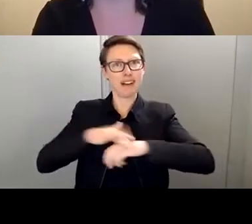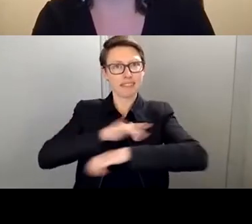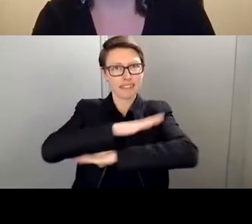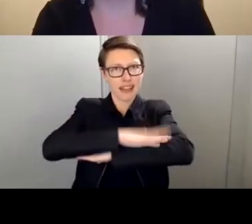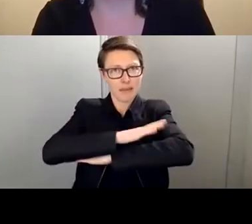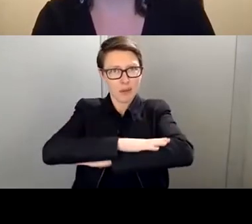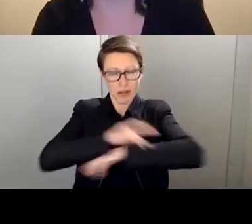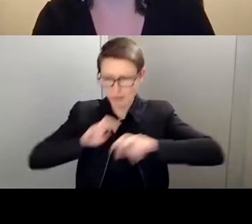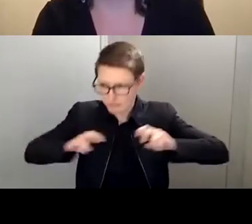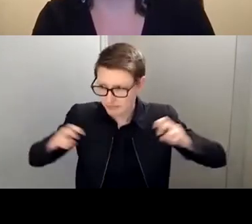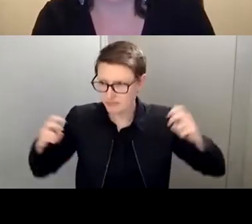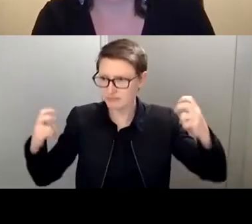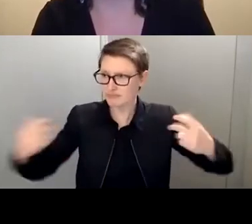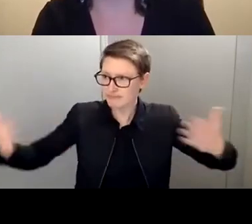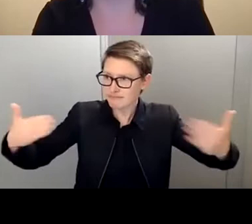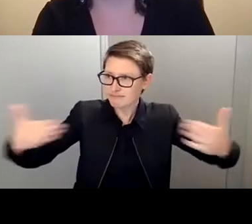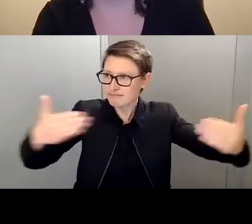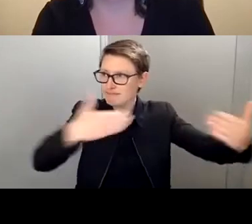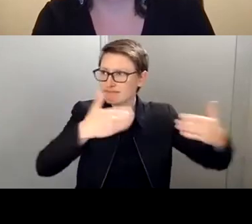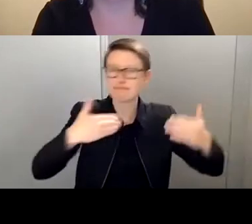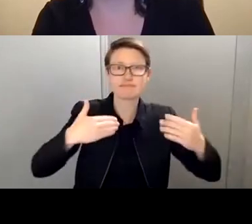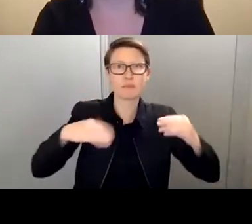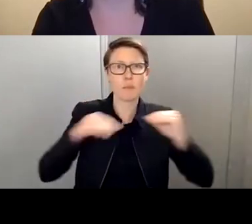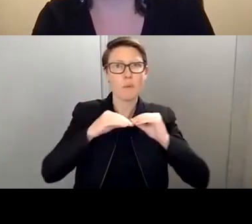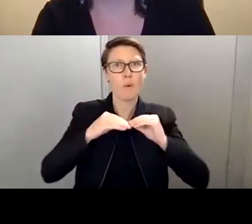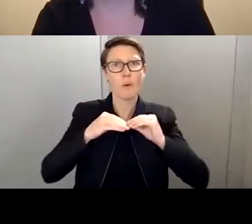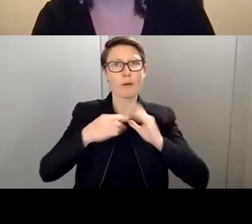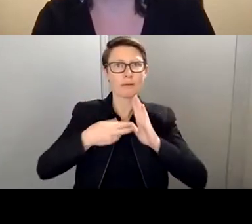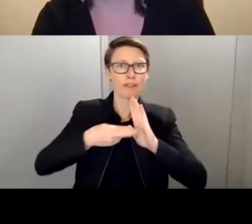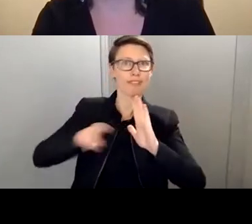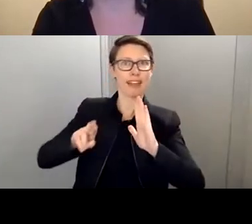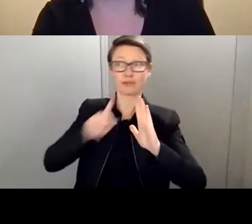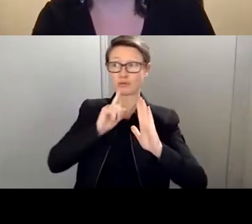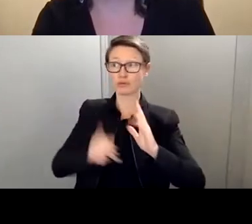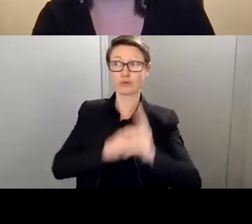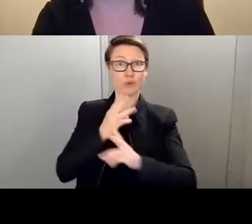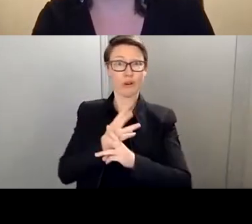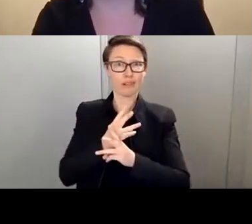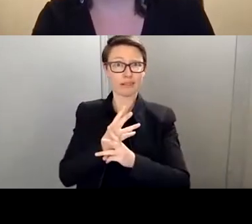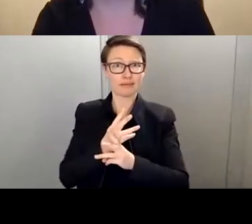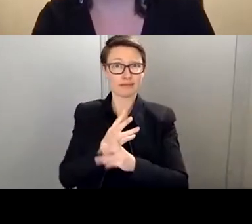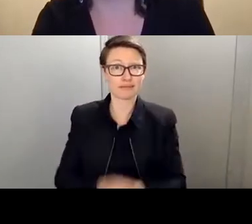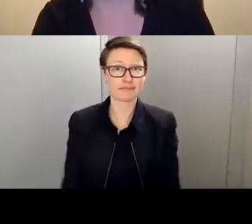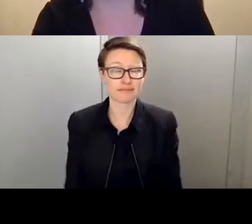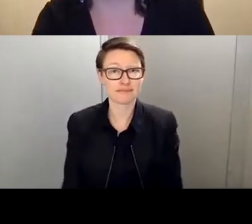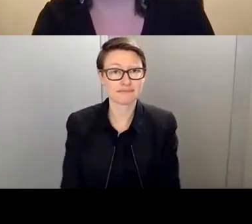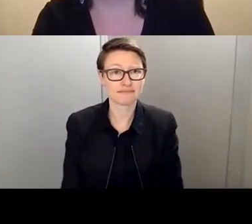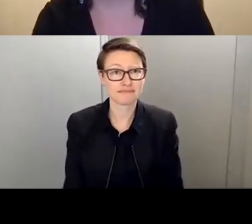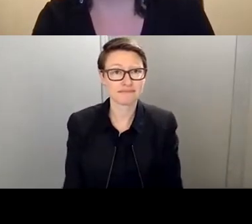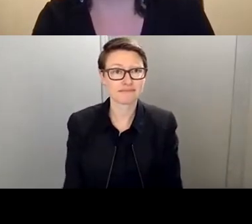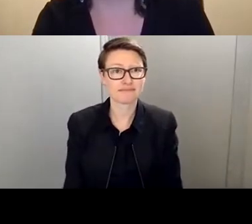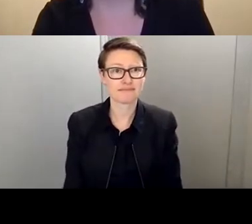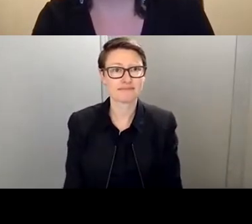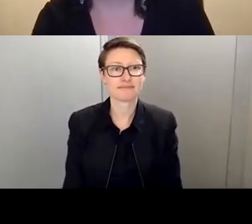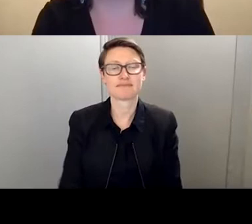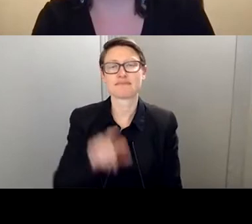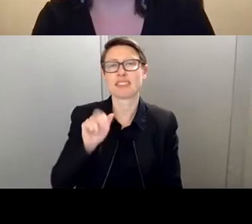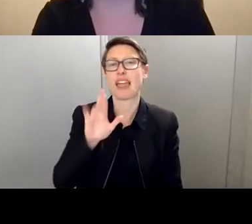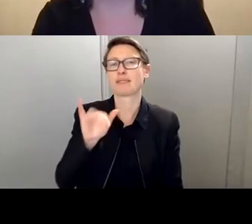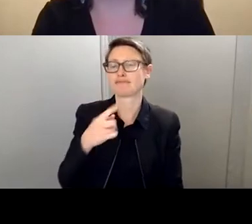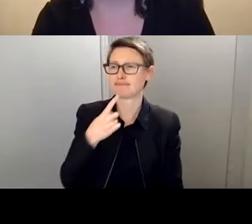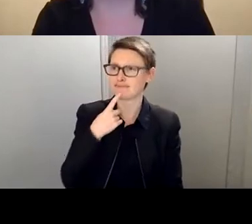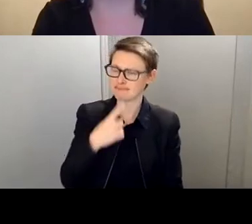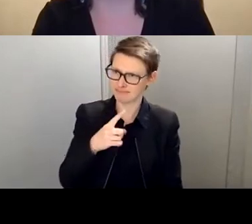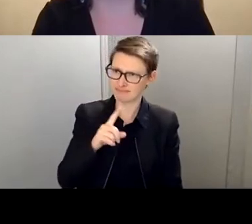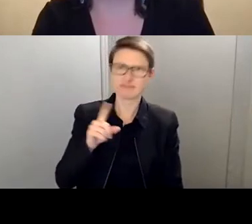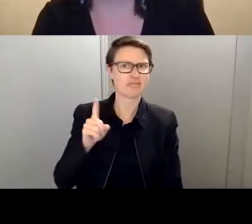be more reflective of the true world that we all live in. Absolutely, 100%. Well, thank you